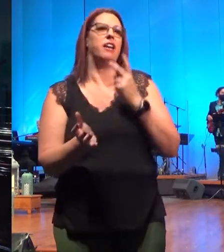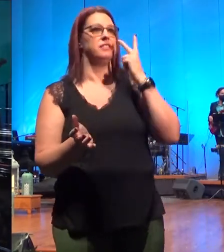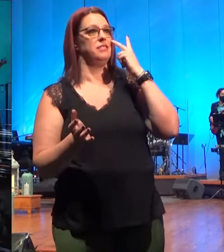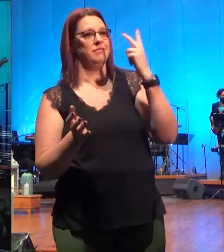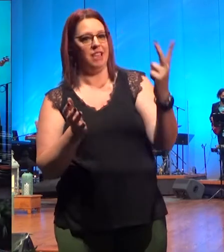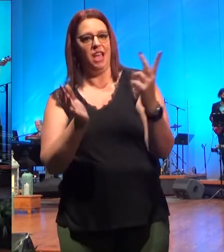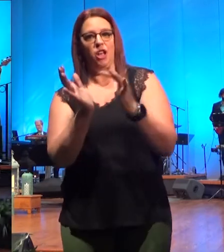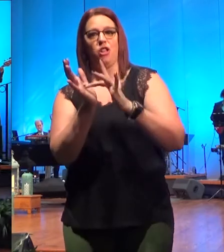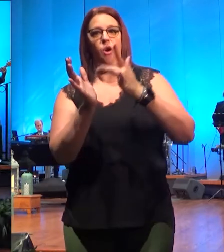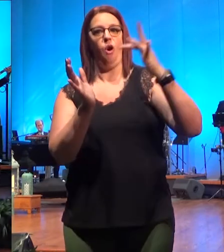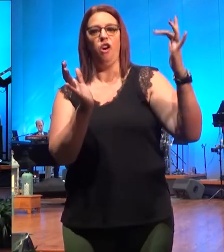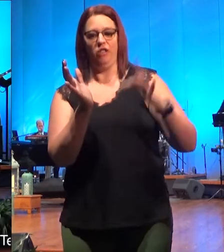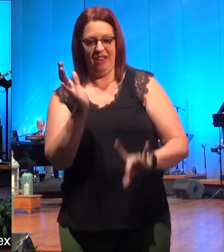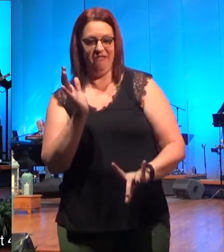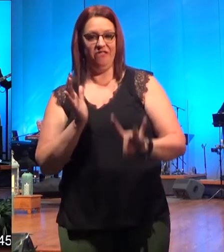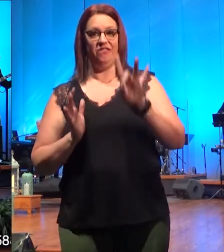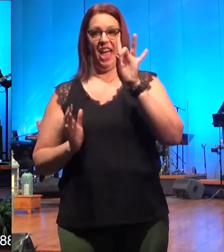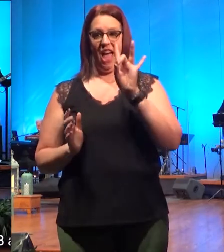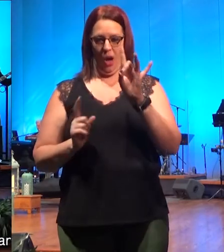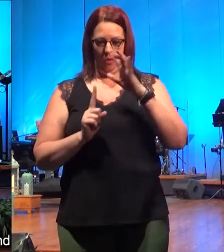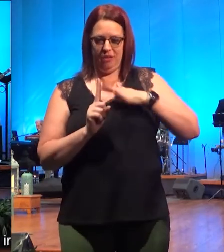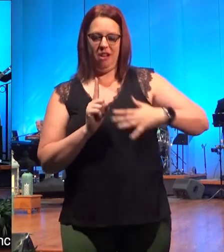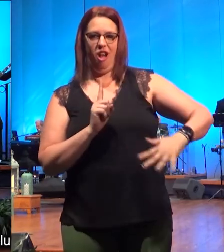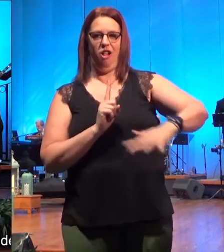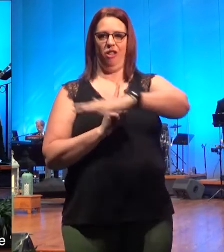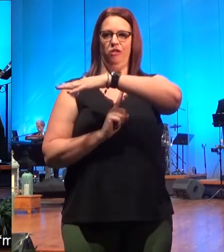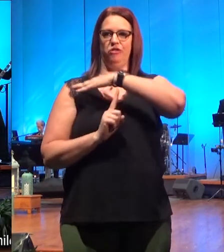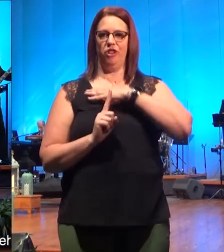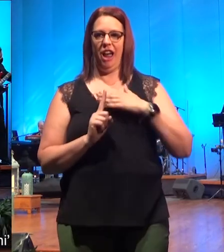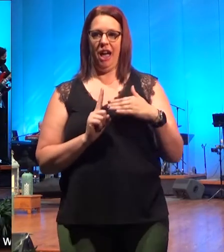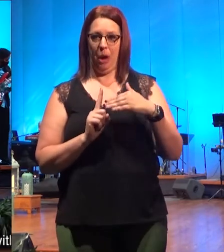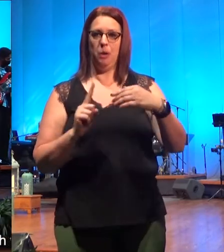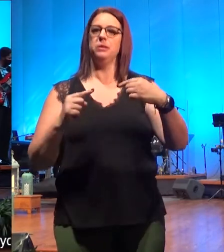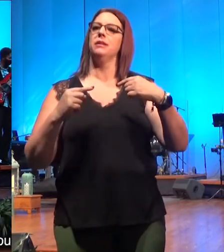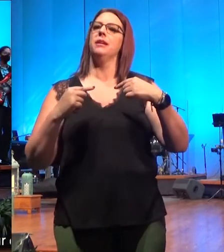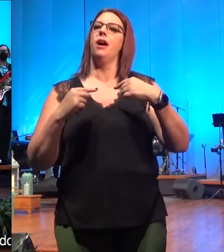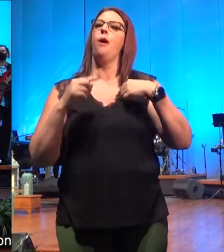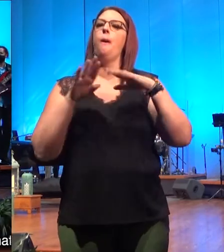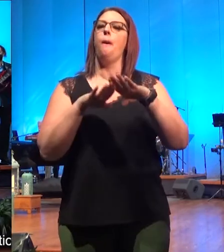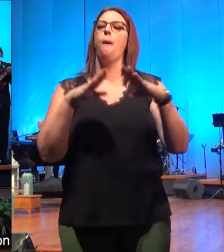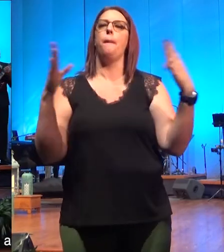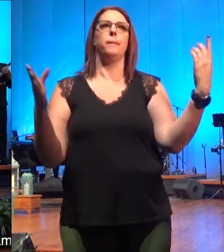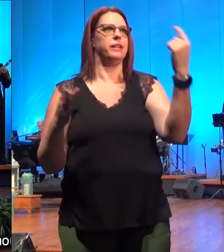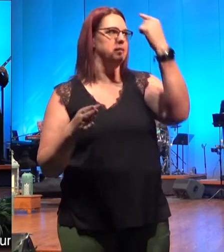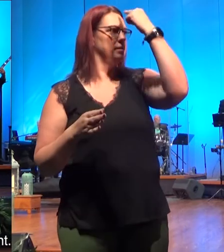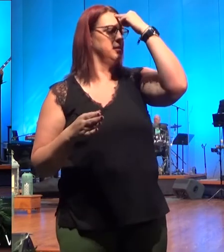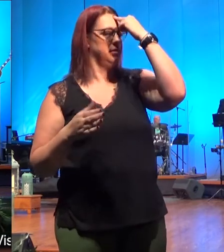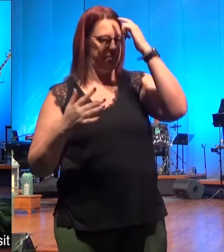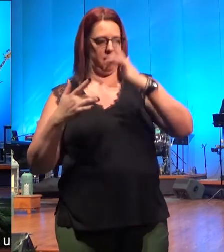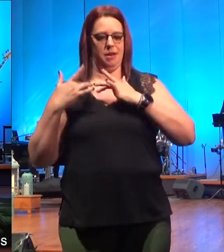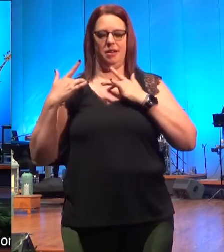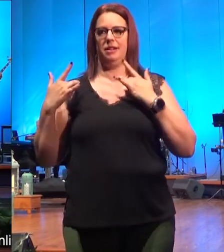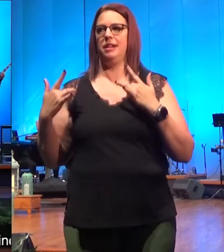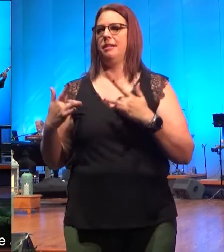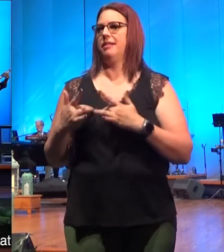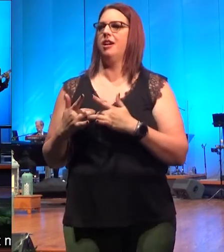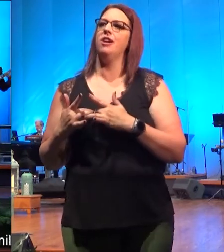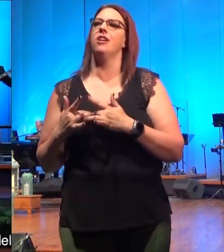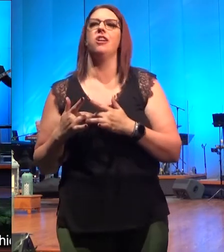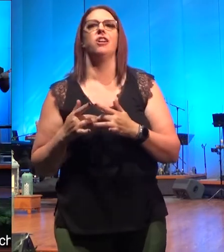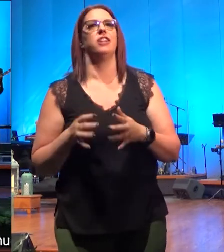glory has been found. It surrounds me, opens my mind and heart.